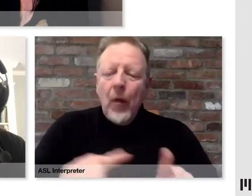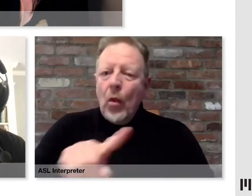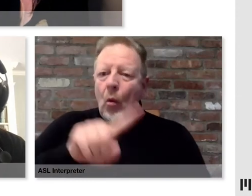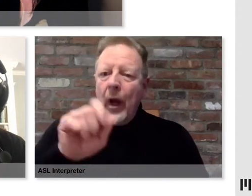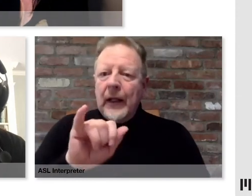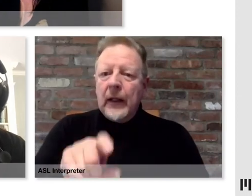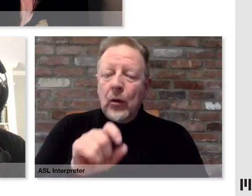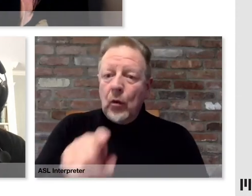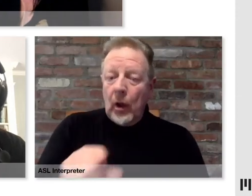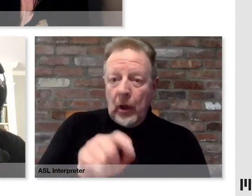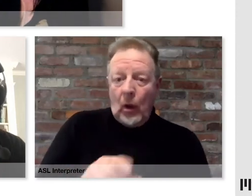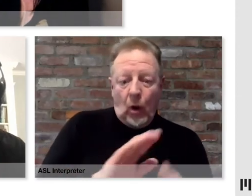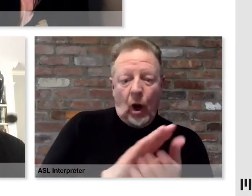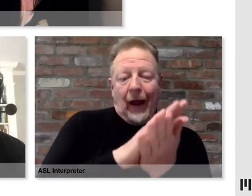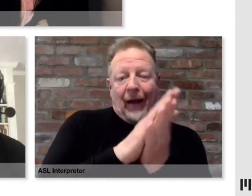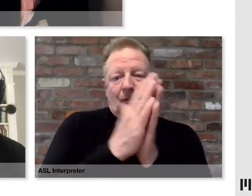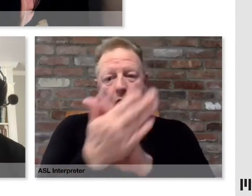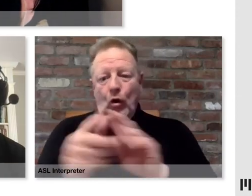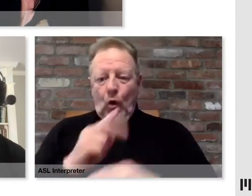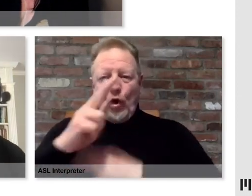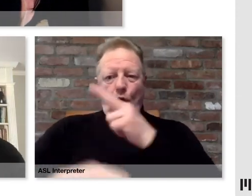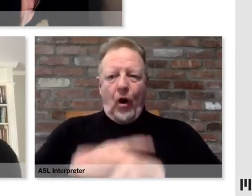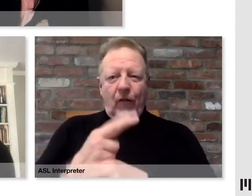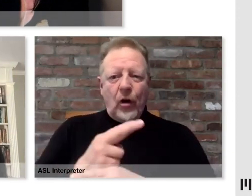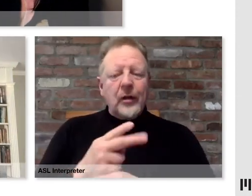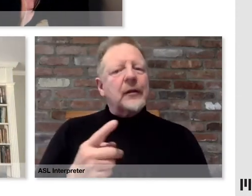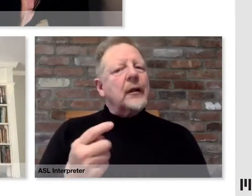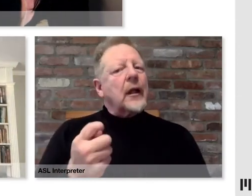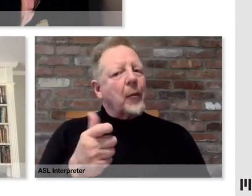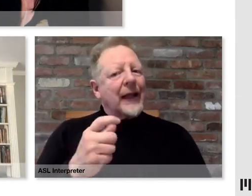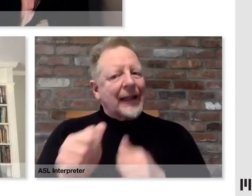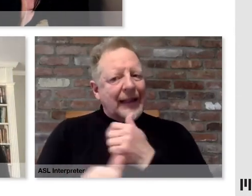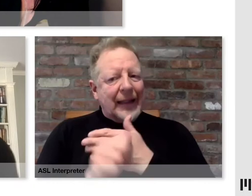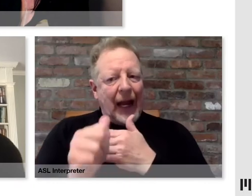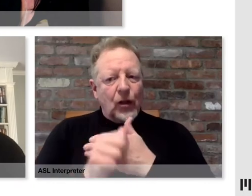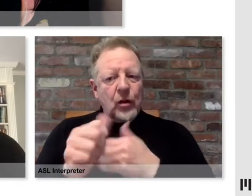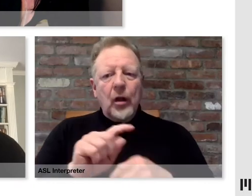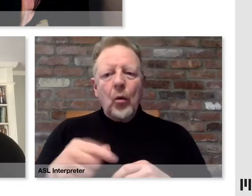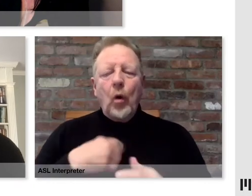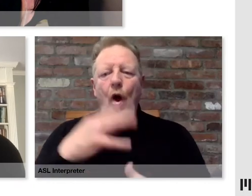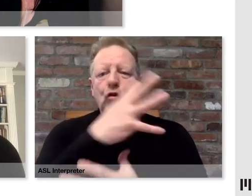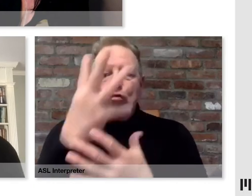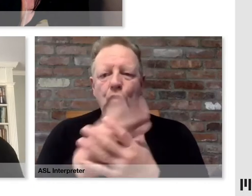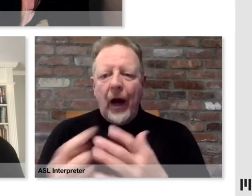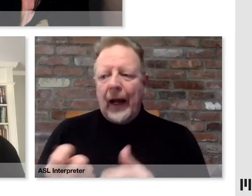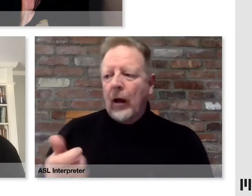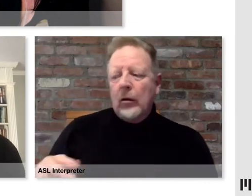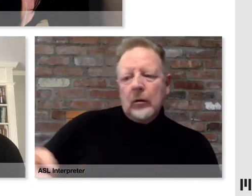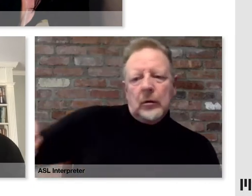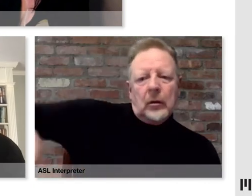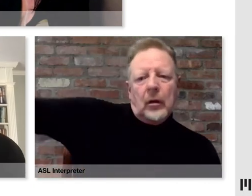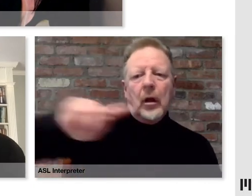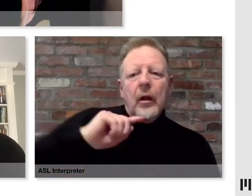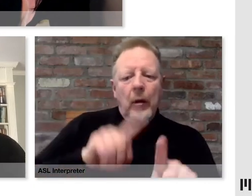converging to universals, there's always a danger that we are drowning out the multiplicity